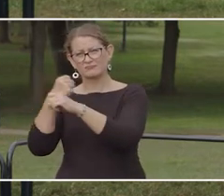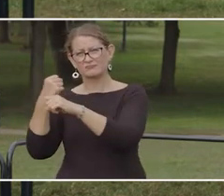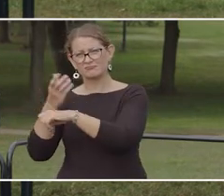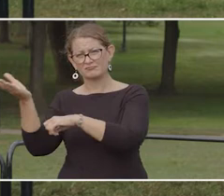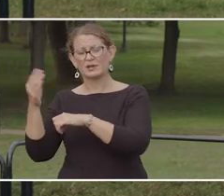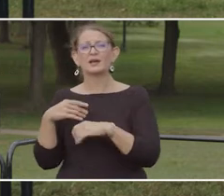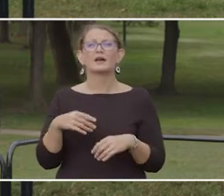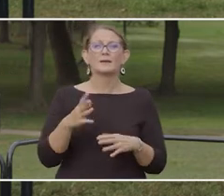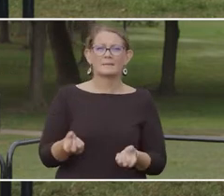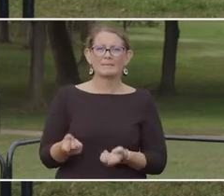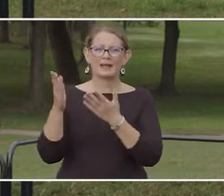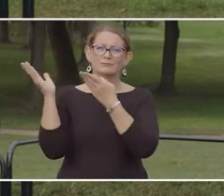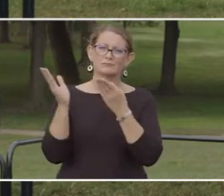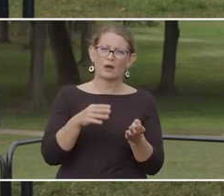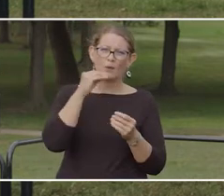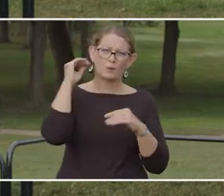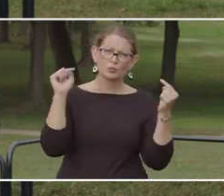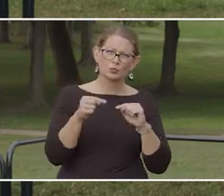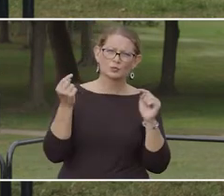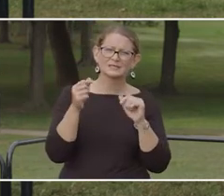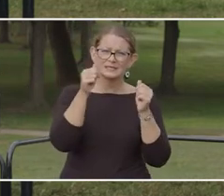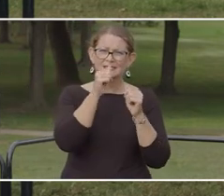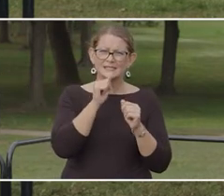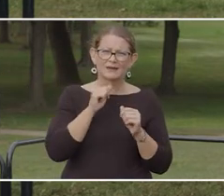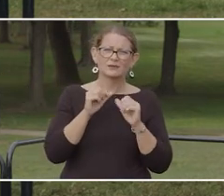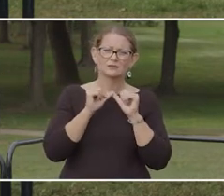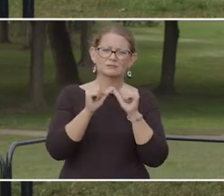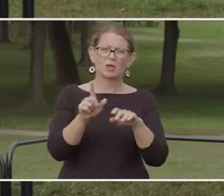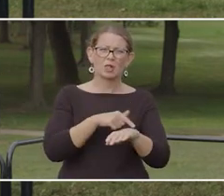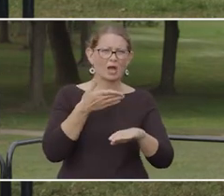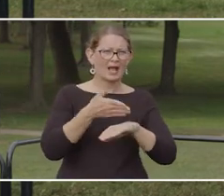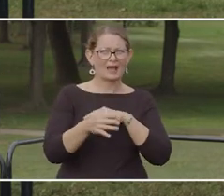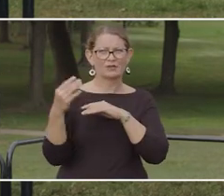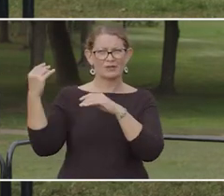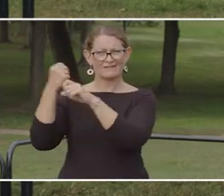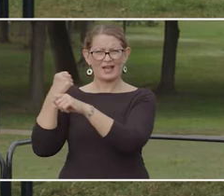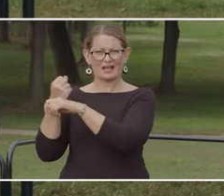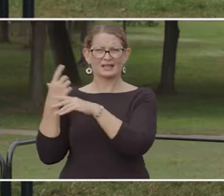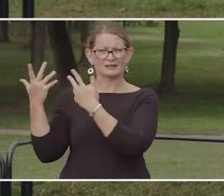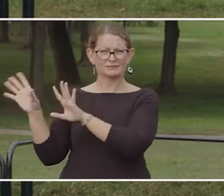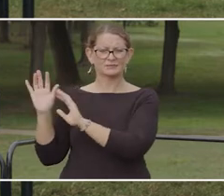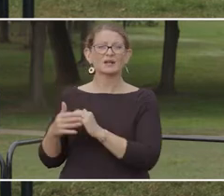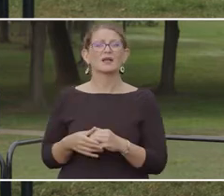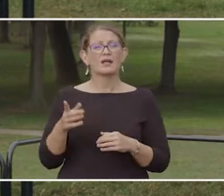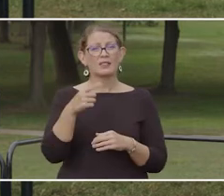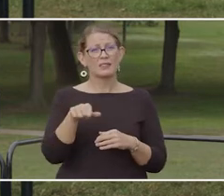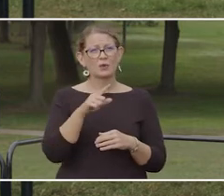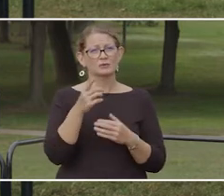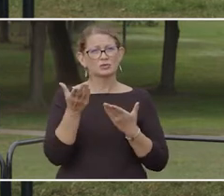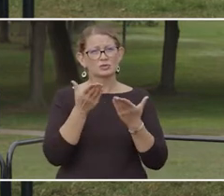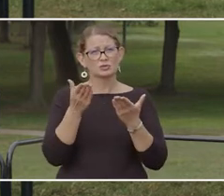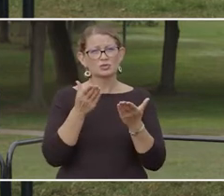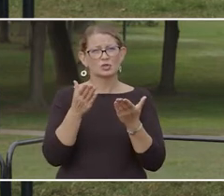more carried their wounds back and suffered long after the actual fighting ended. As these service members pass, it is our